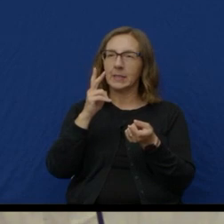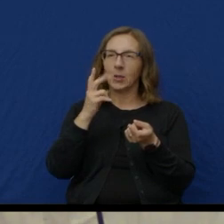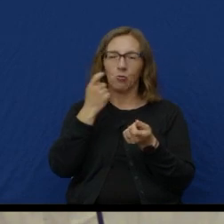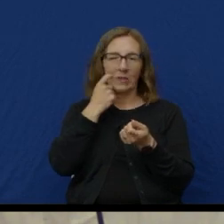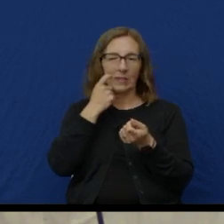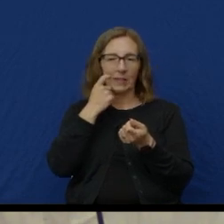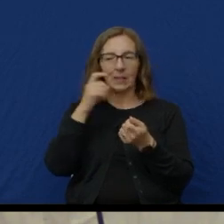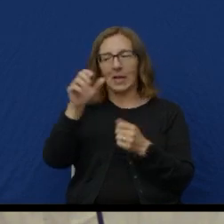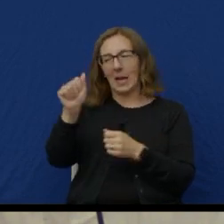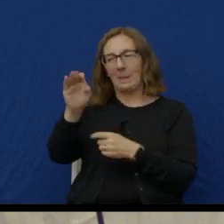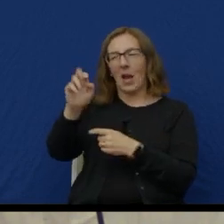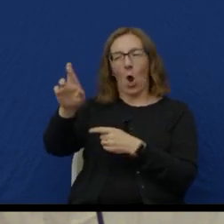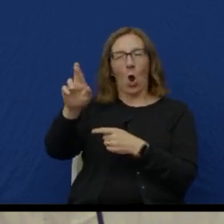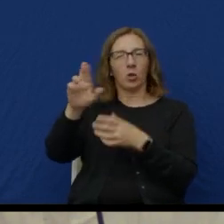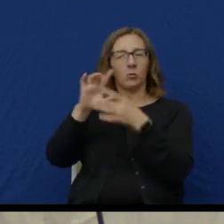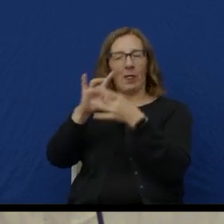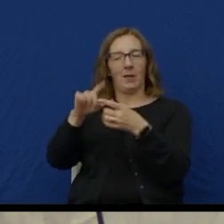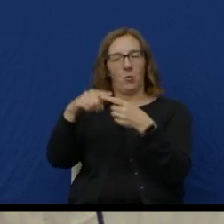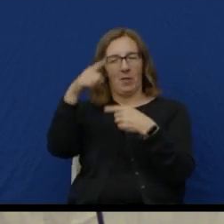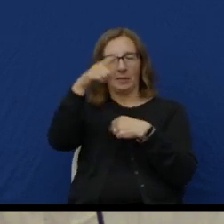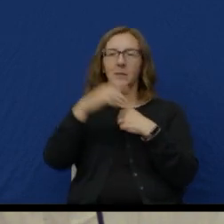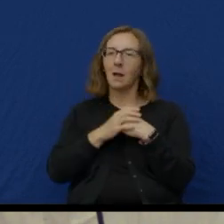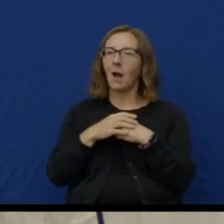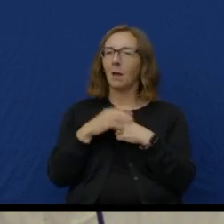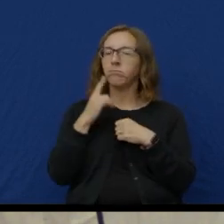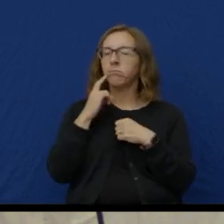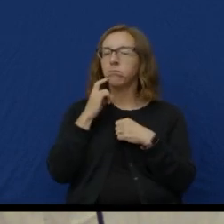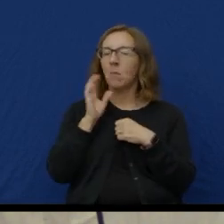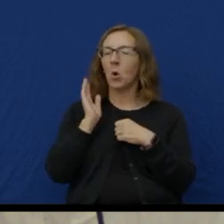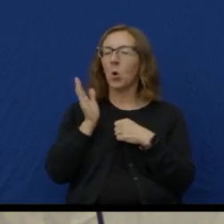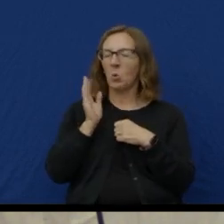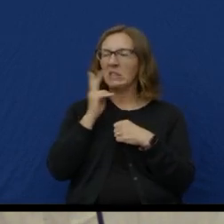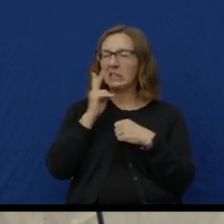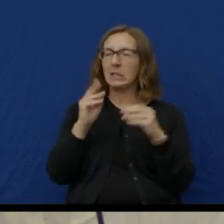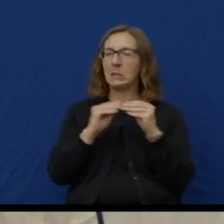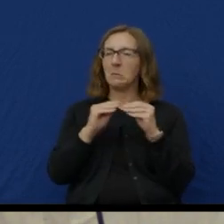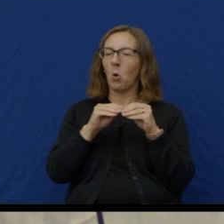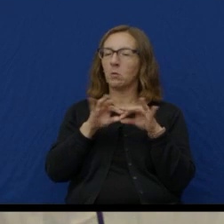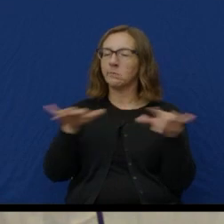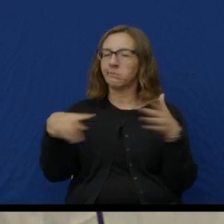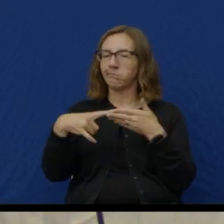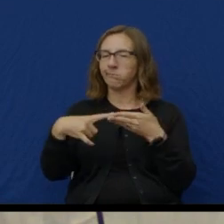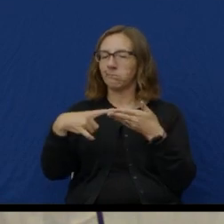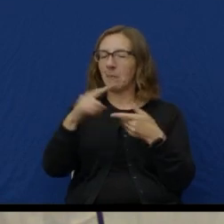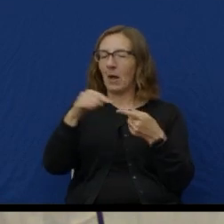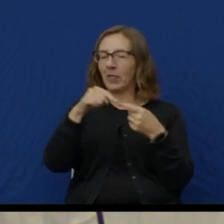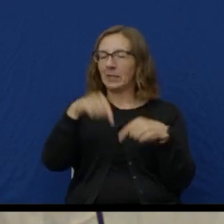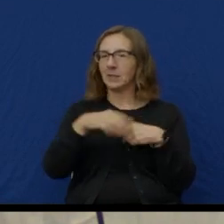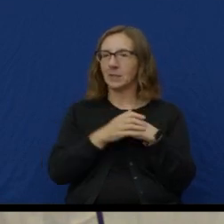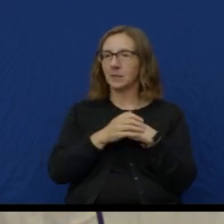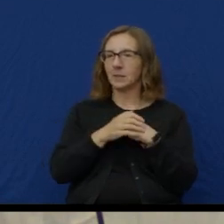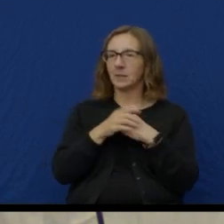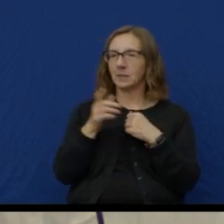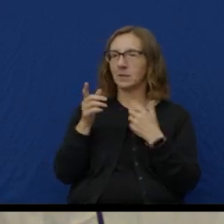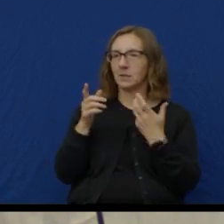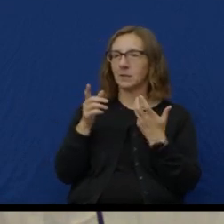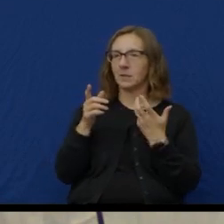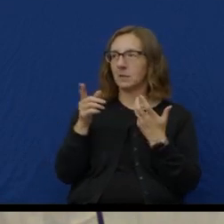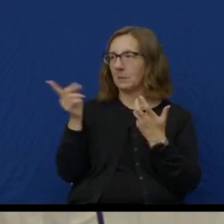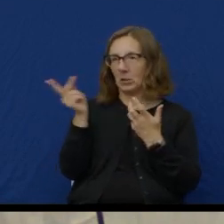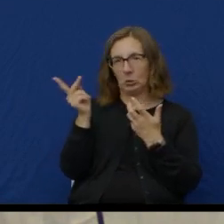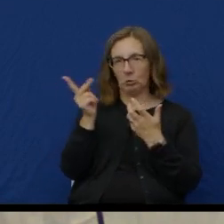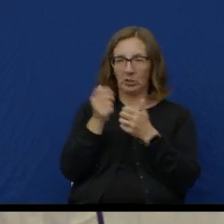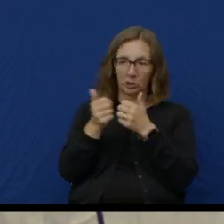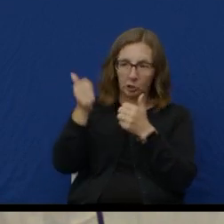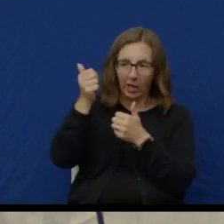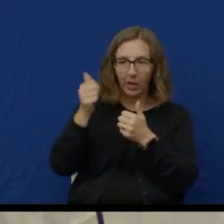related ABR there. I think that that's one that's likely to get some traction. Chair Tipton and Chair West, who is Chair of Education